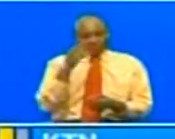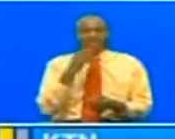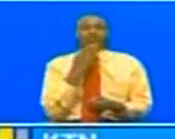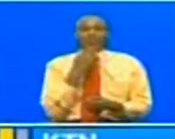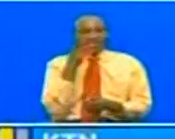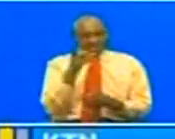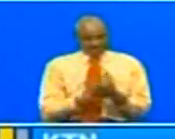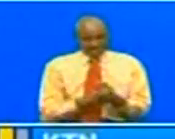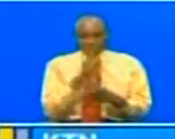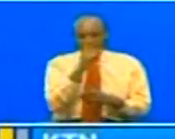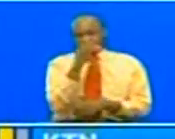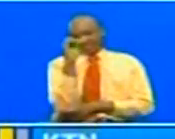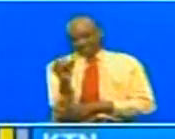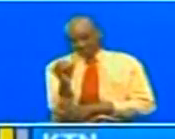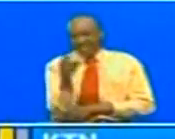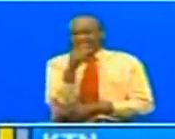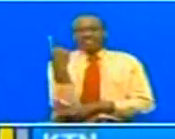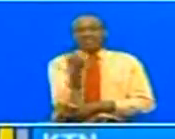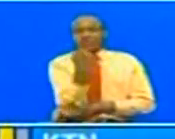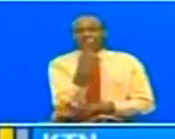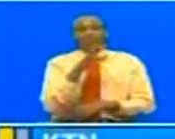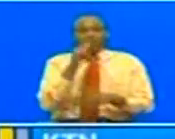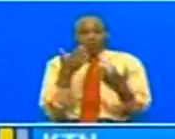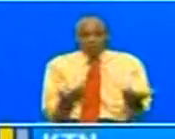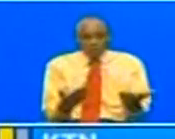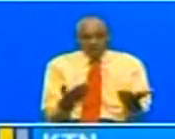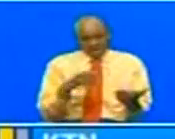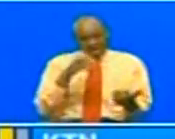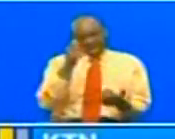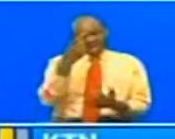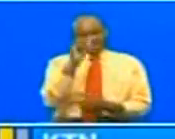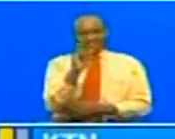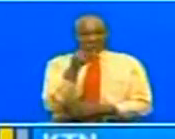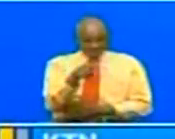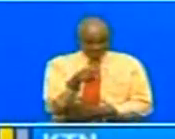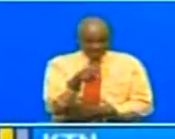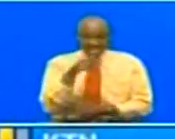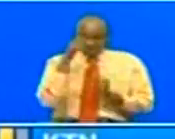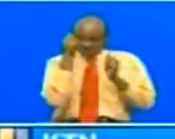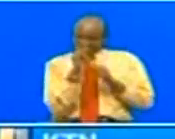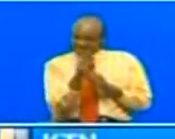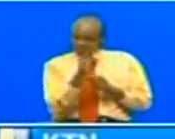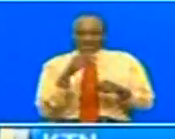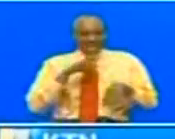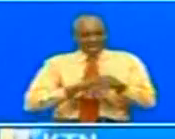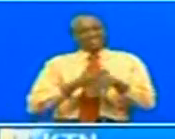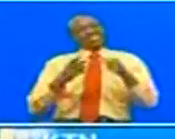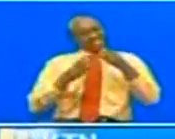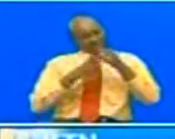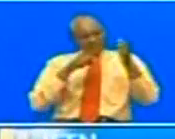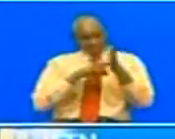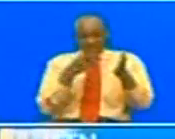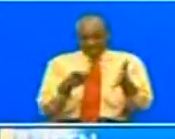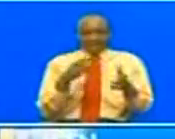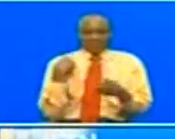victory. The all-important solitary goal was notched in by Ali Abondo. The Green Army foot soldiers are 7 points ahead of the second-placed Thika